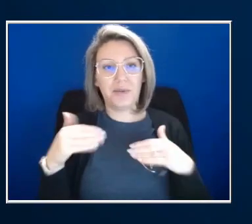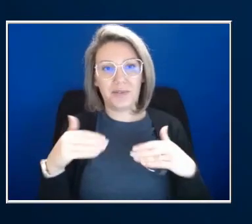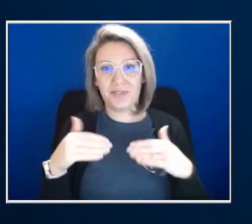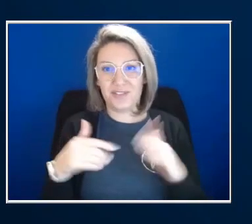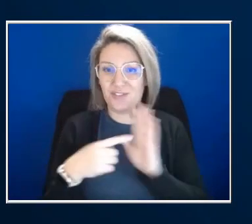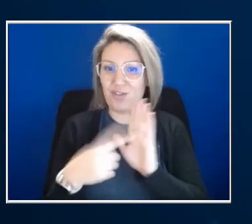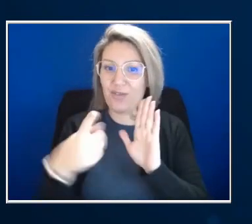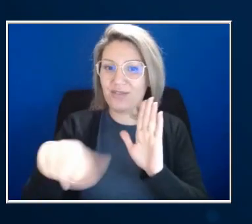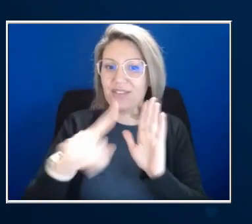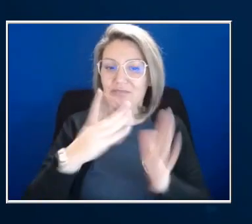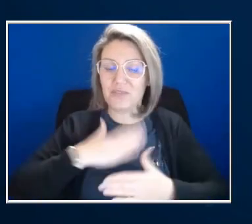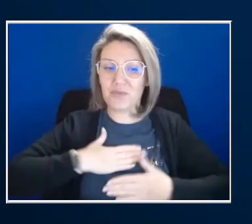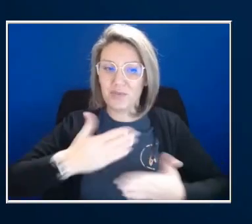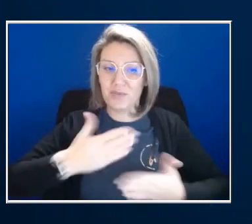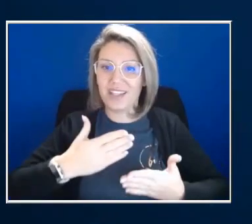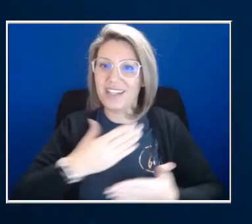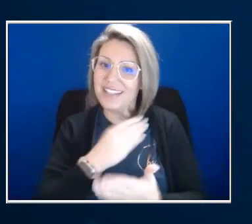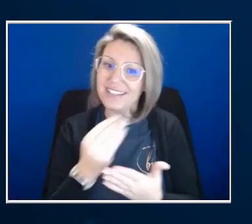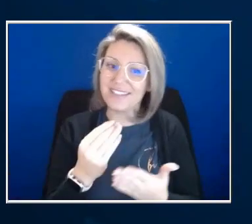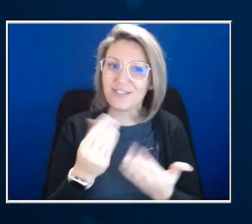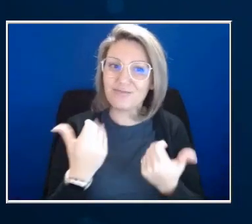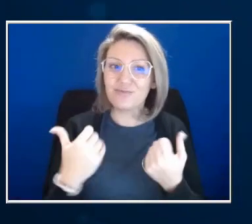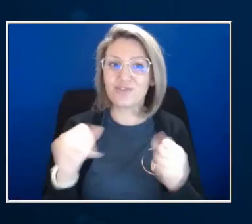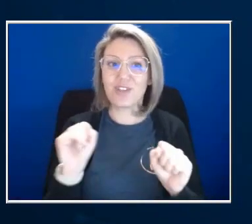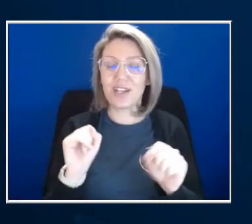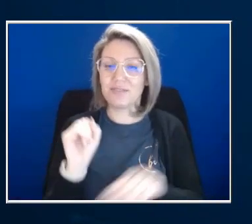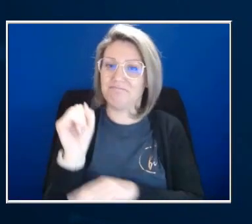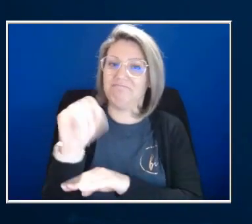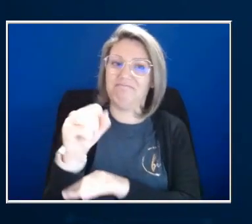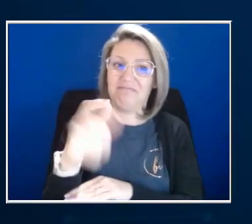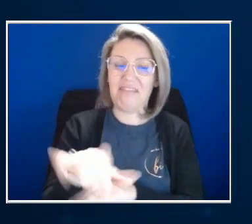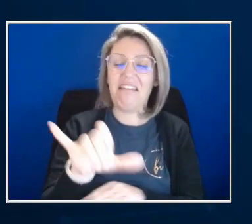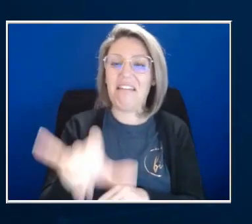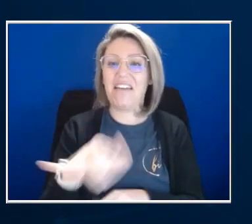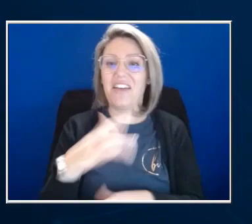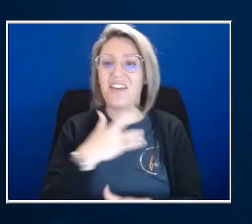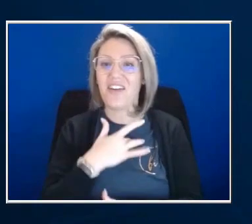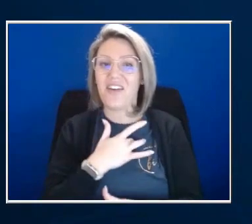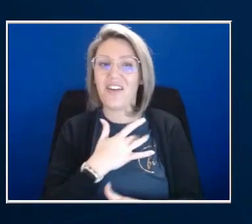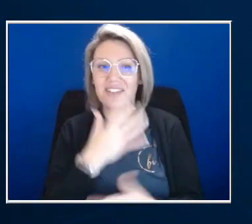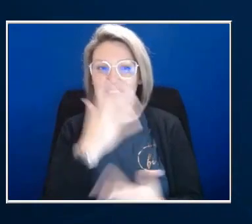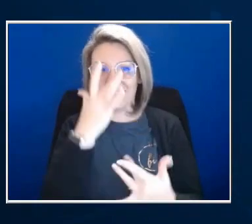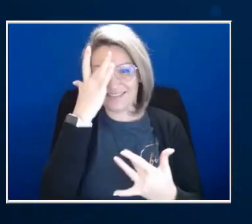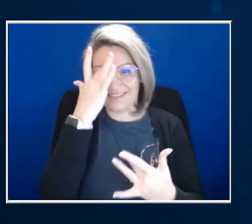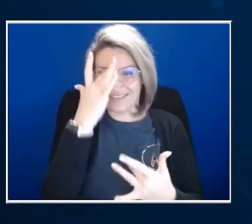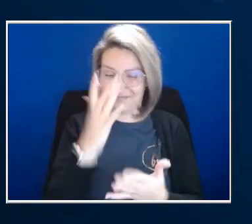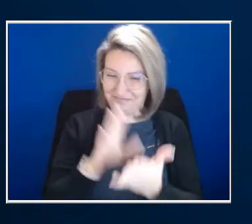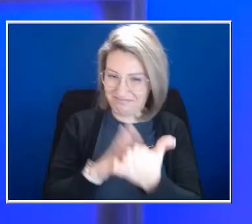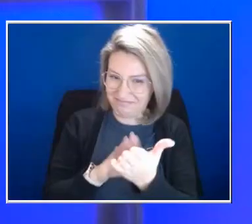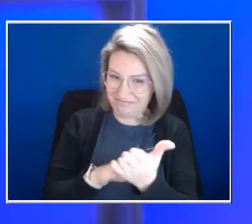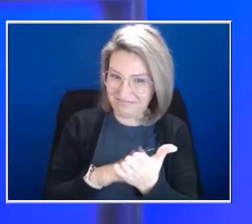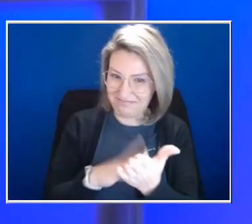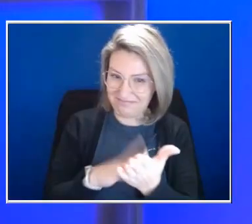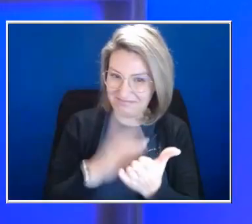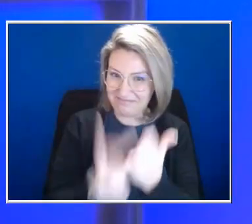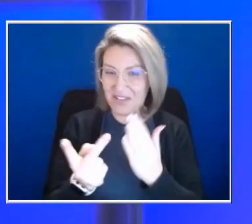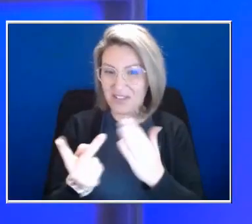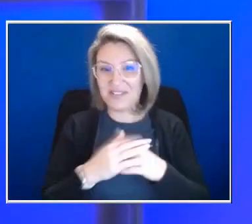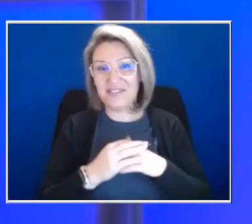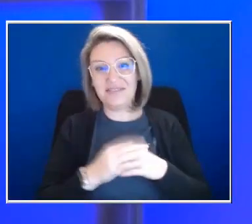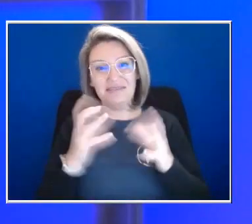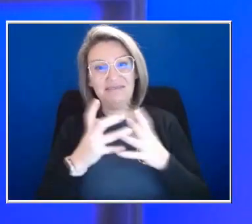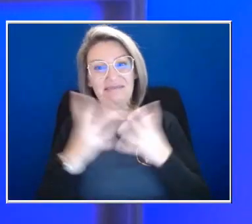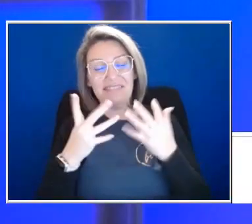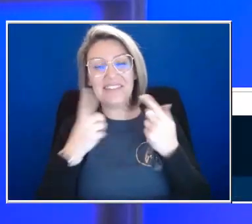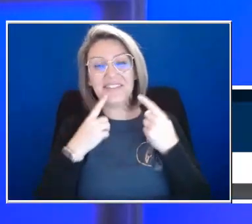willingness and trying to, overcome this heart disease. And so a lot of credit goes to both of them. And I think a lot of the success,